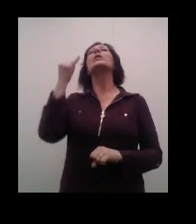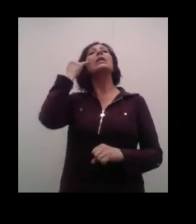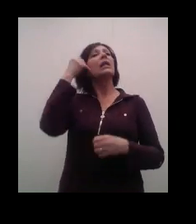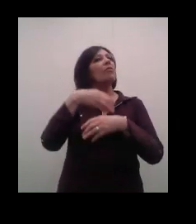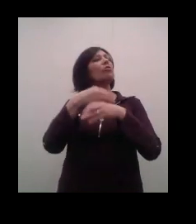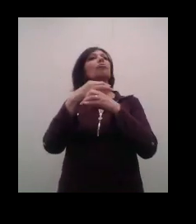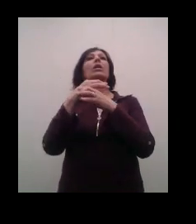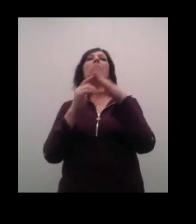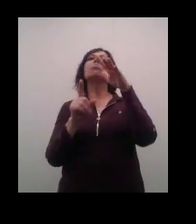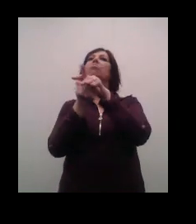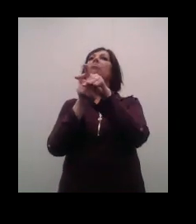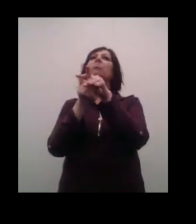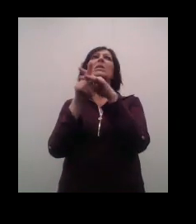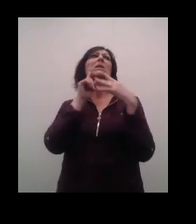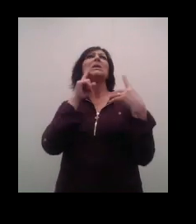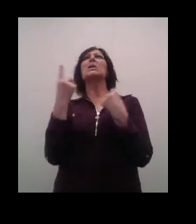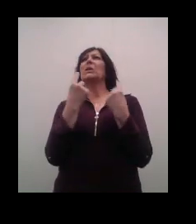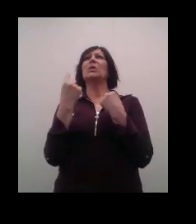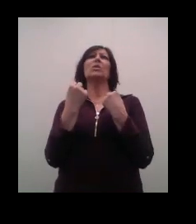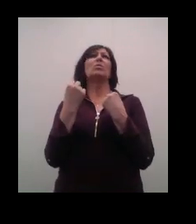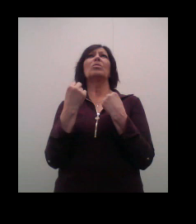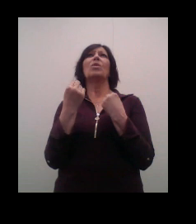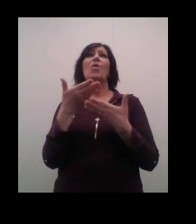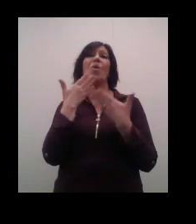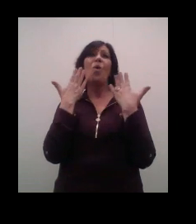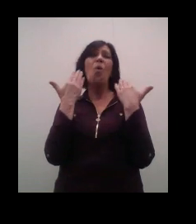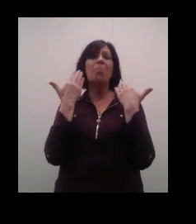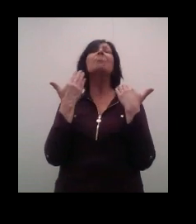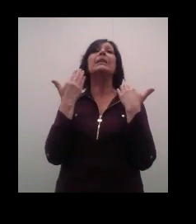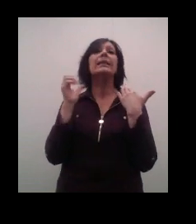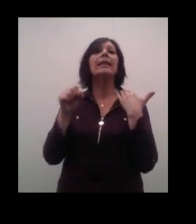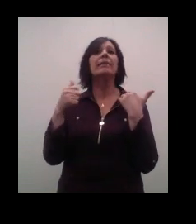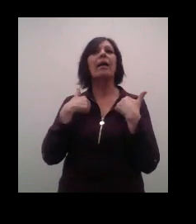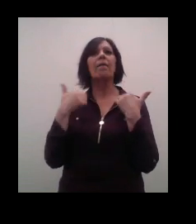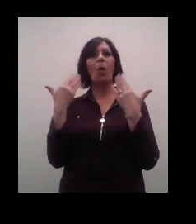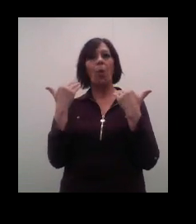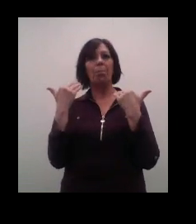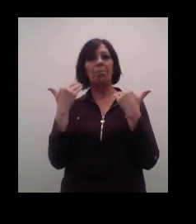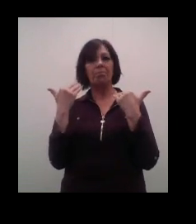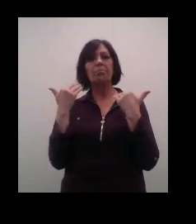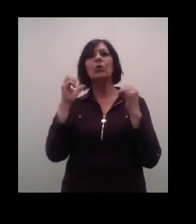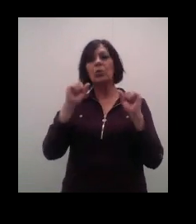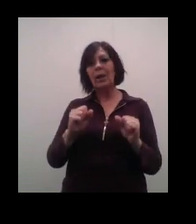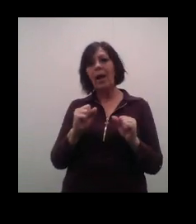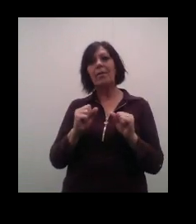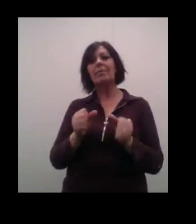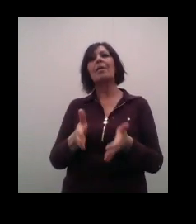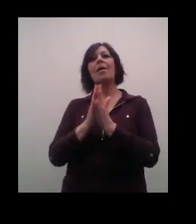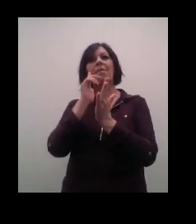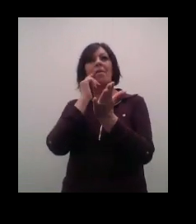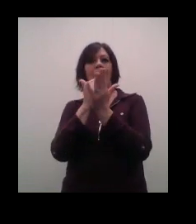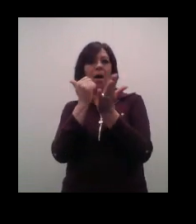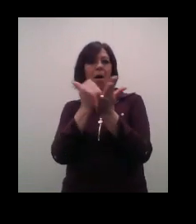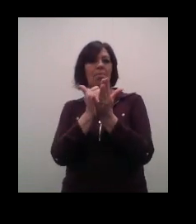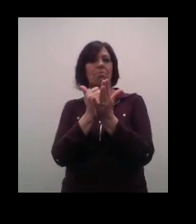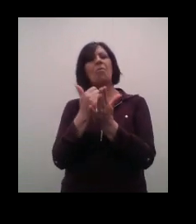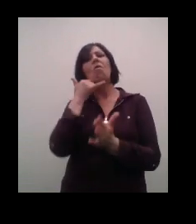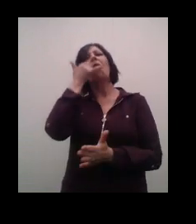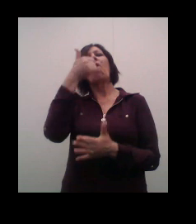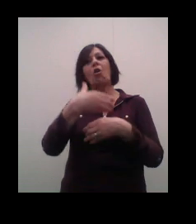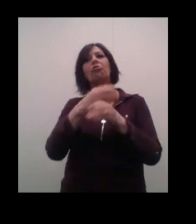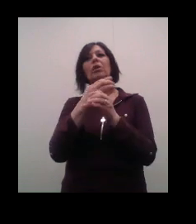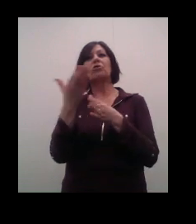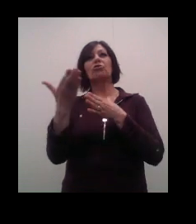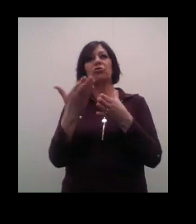crisis situation, you don't know which way to turn, you think there's no hope, there is hope. There are places that you can turn to. And the first thing you should do is call the